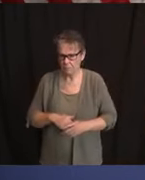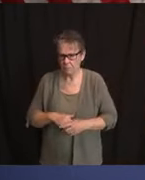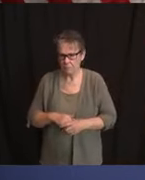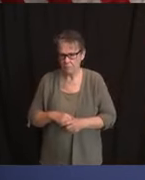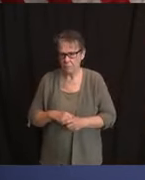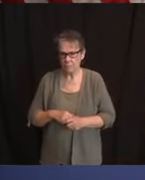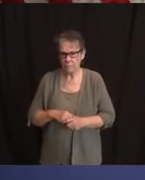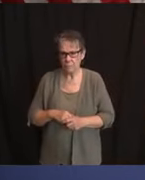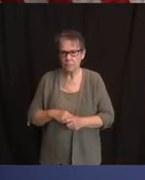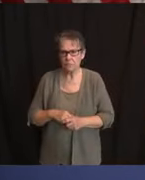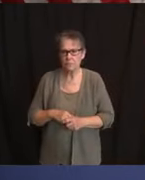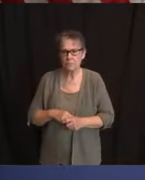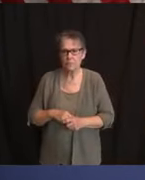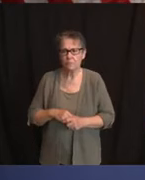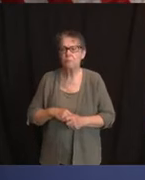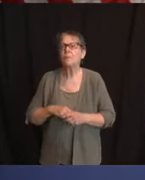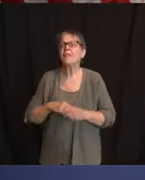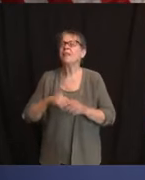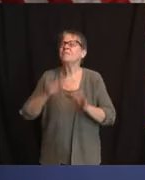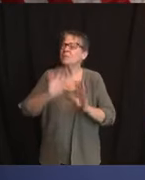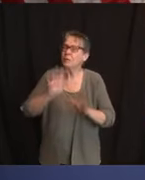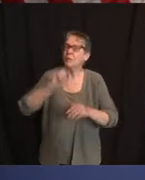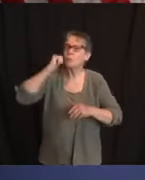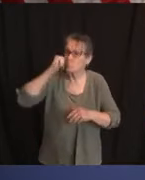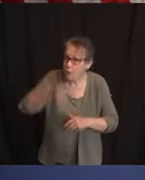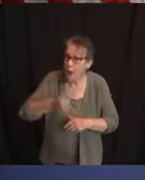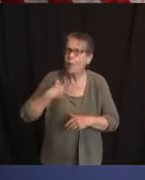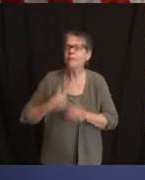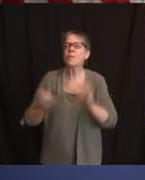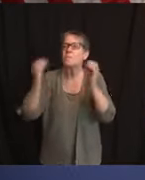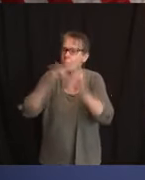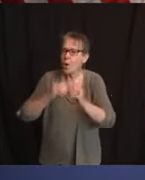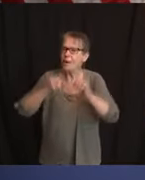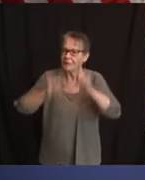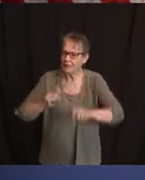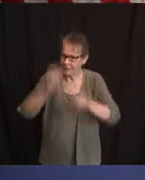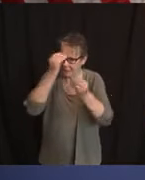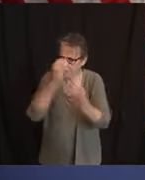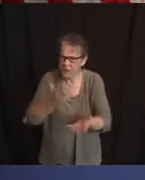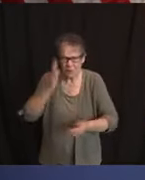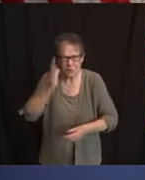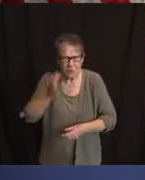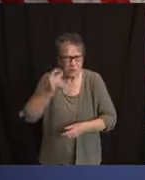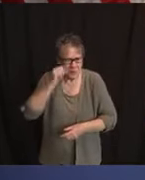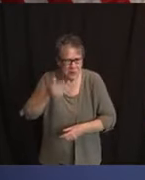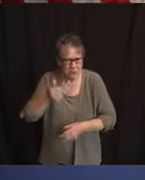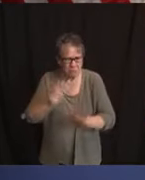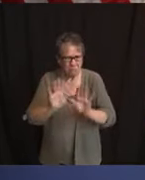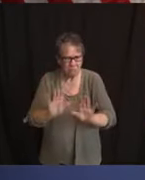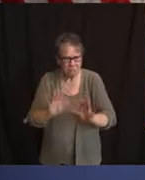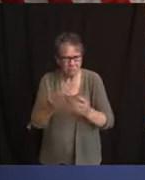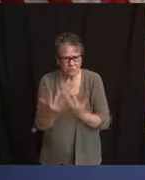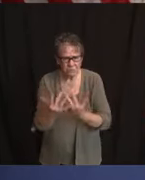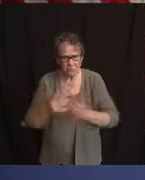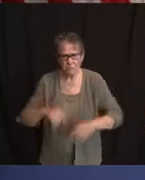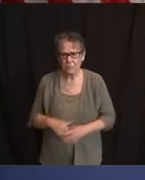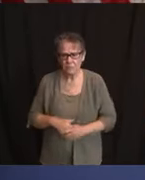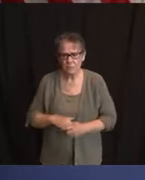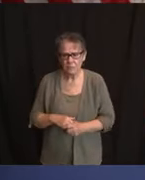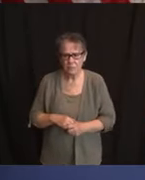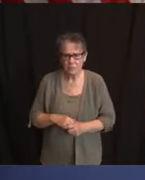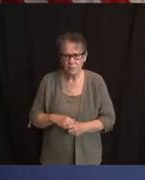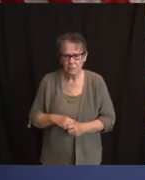community. Can we get back to Matt on how much has already been done, if that's all right? No insights on NJ Transit. I mean, this stuff happens